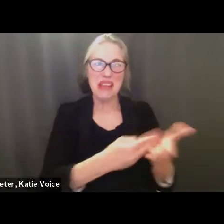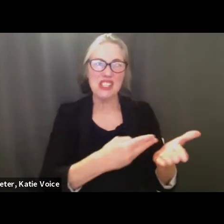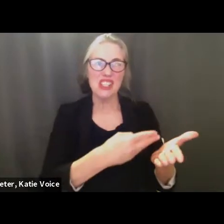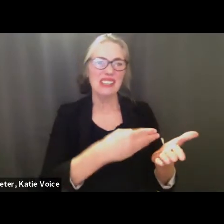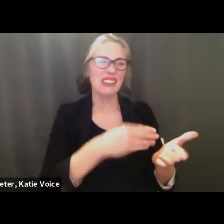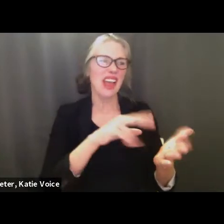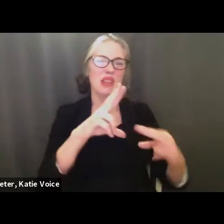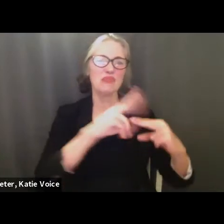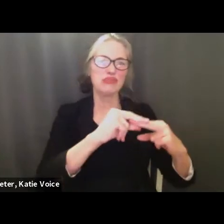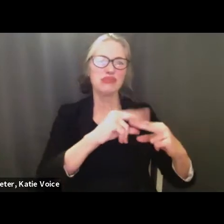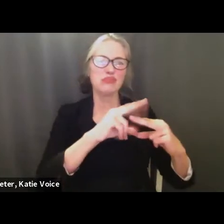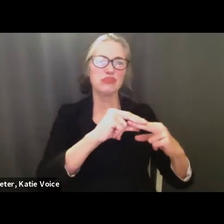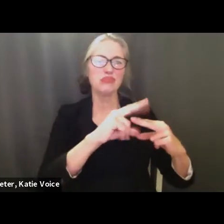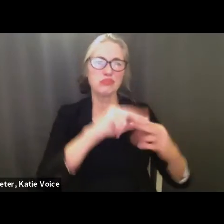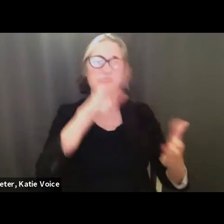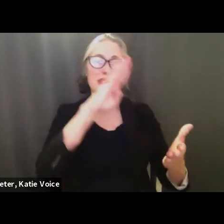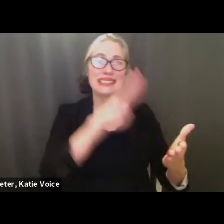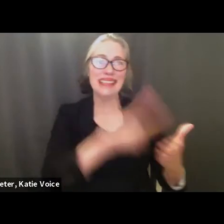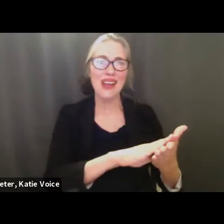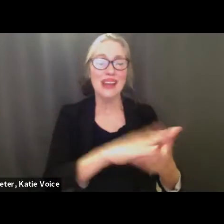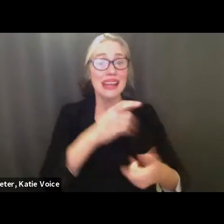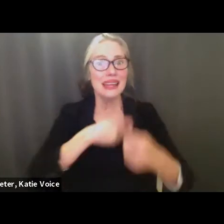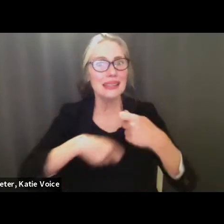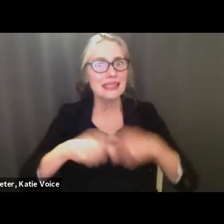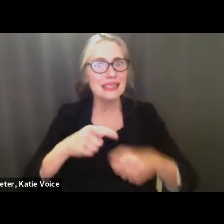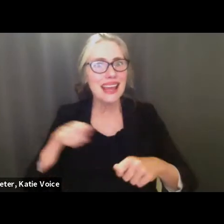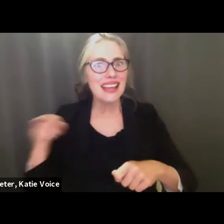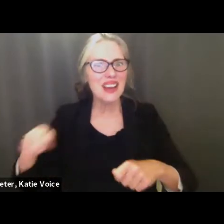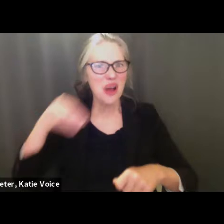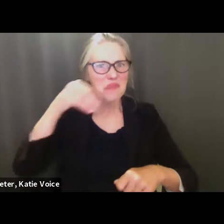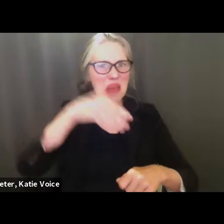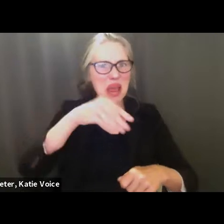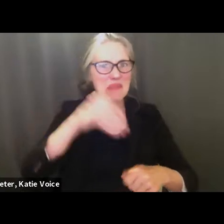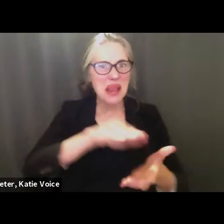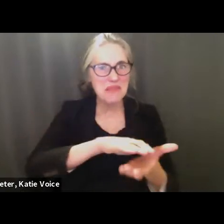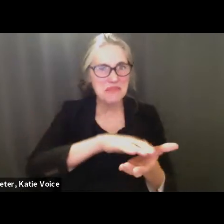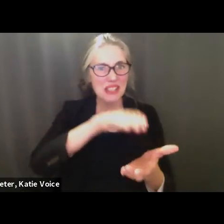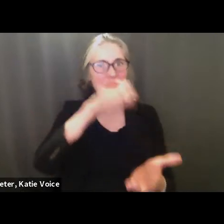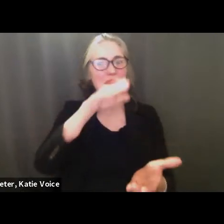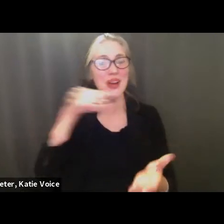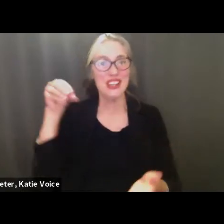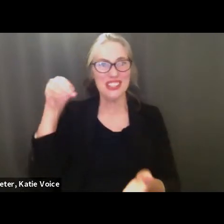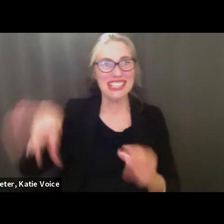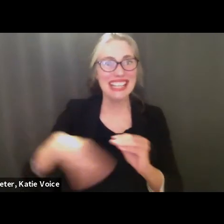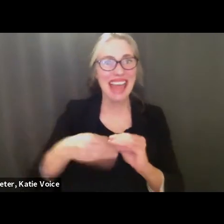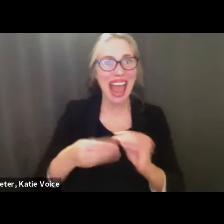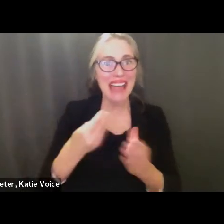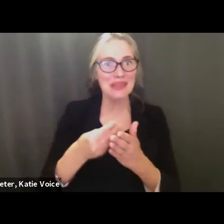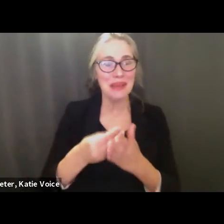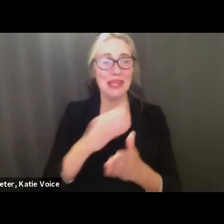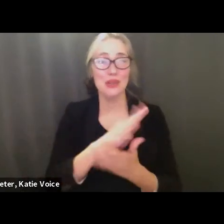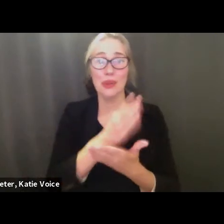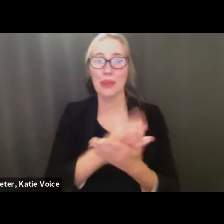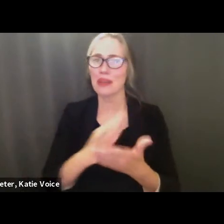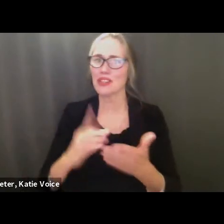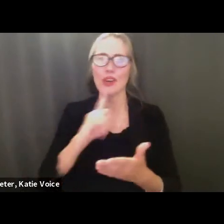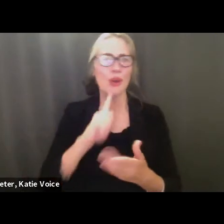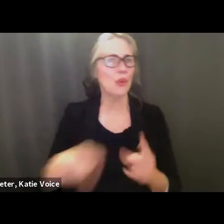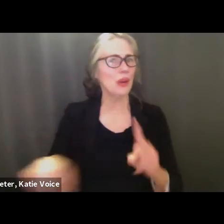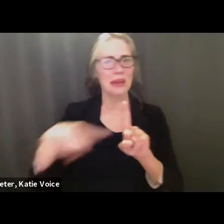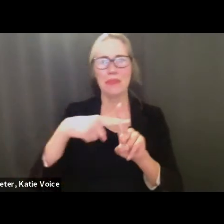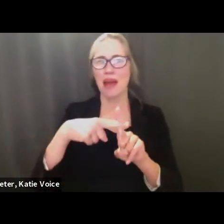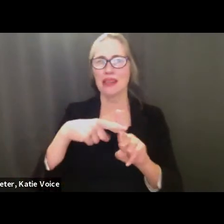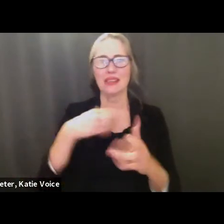So cost really makes this a win from any perspective you look at it. And I just am excited and grateful